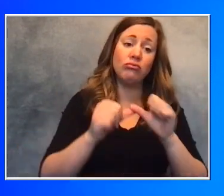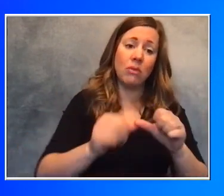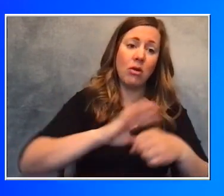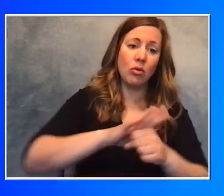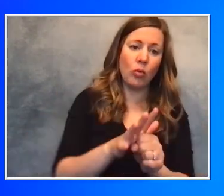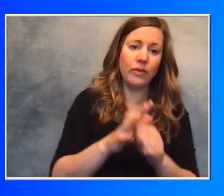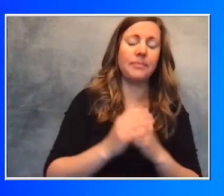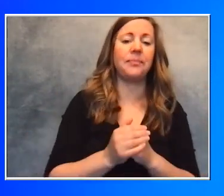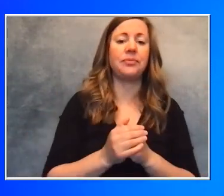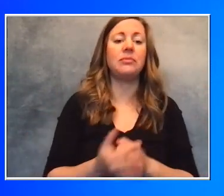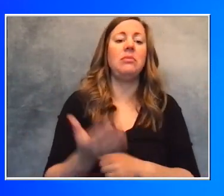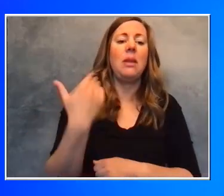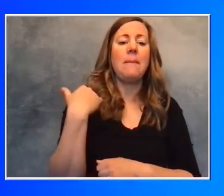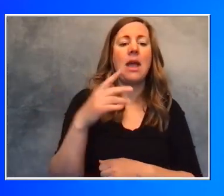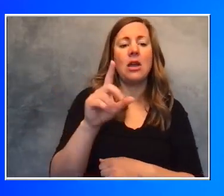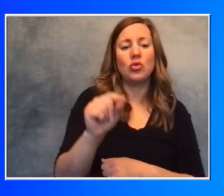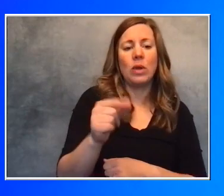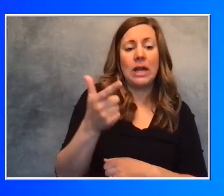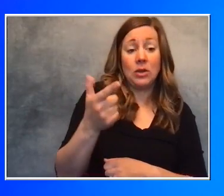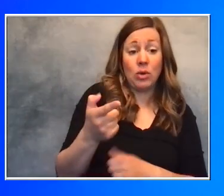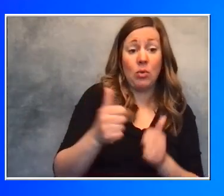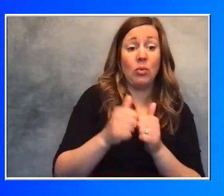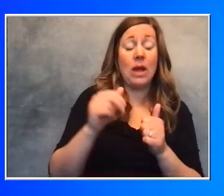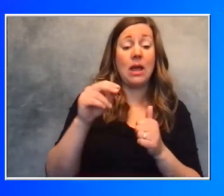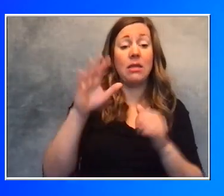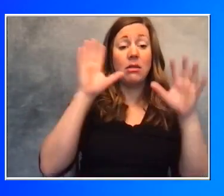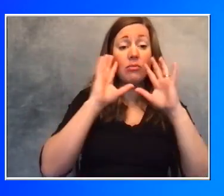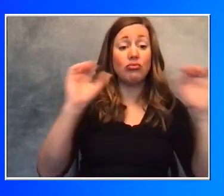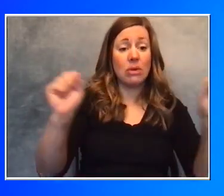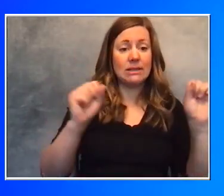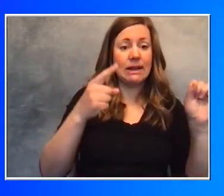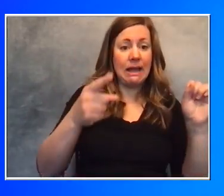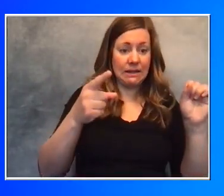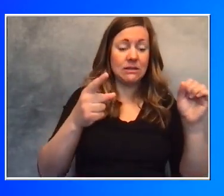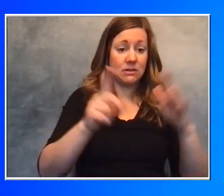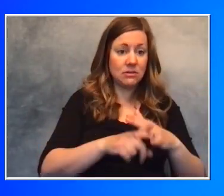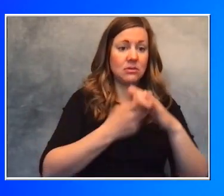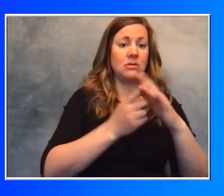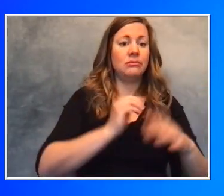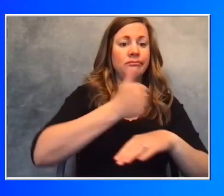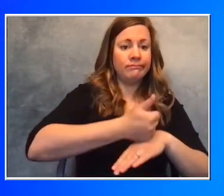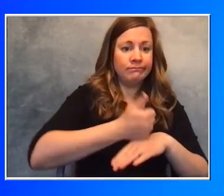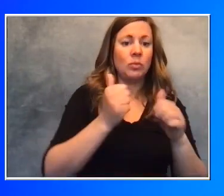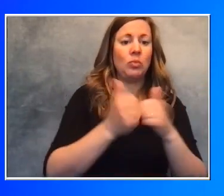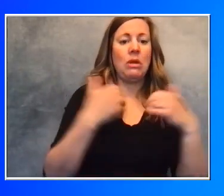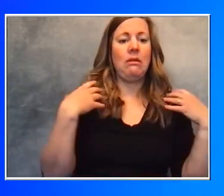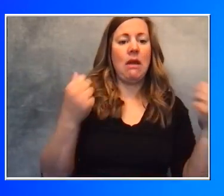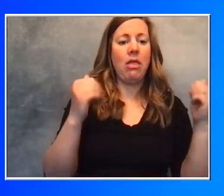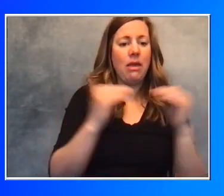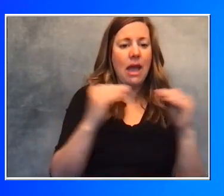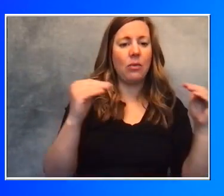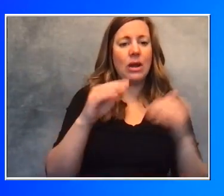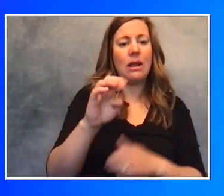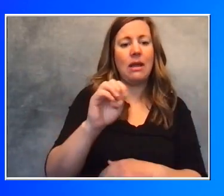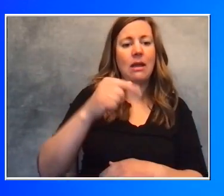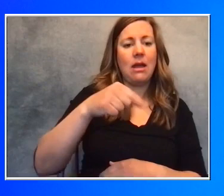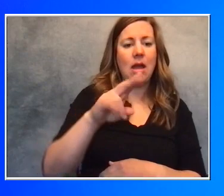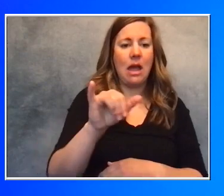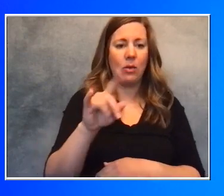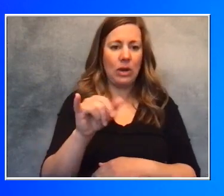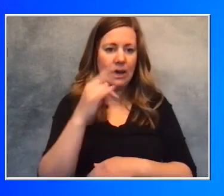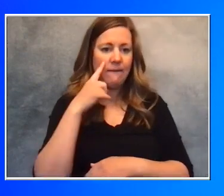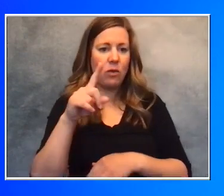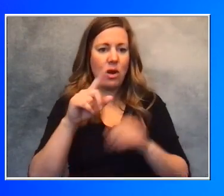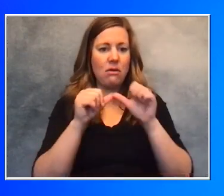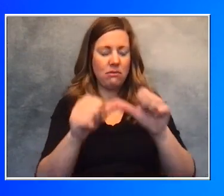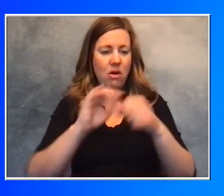2021, under the President's commission in terms of health equity with long COVID, one of the lessons and one of the recommendations from this